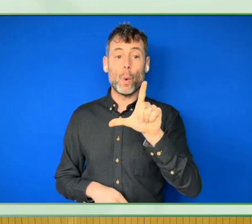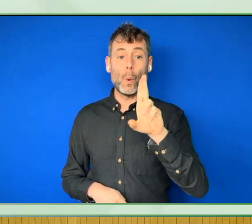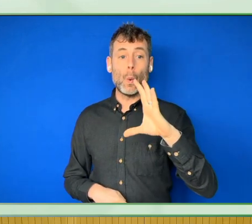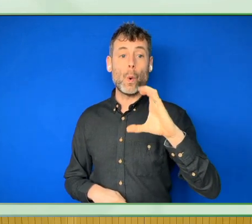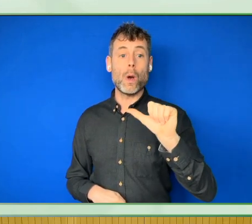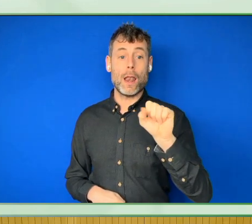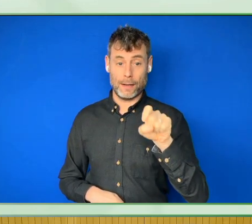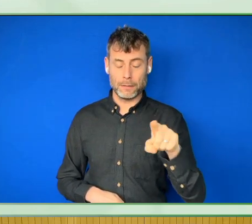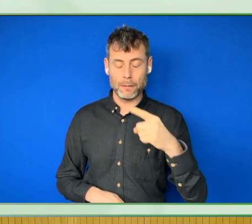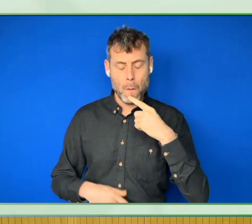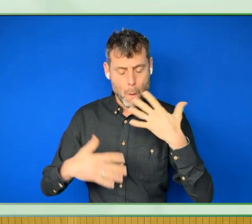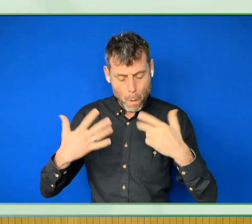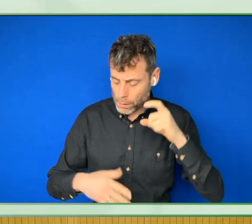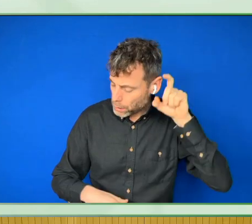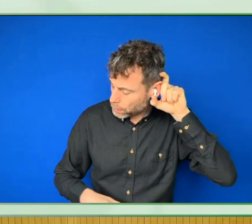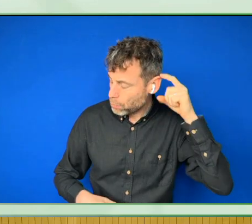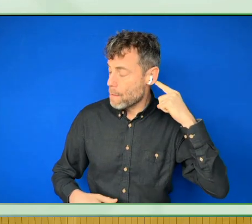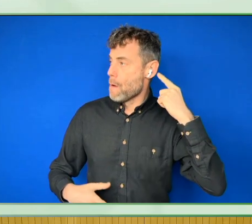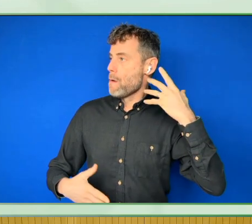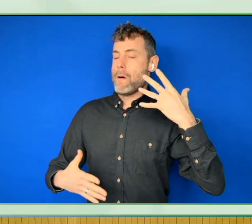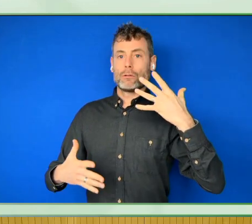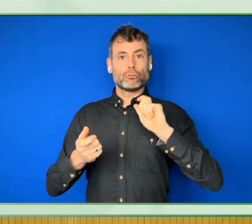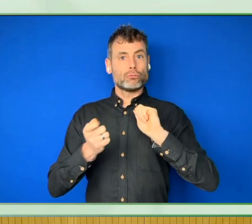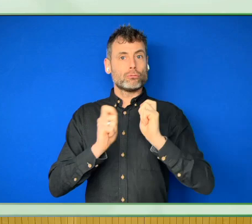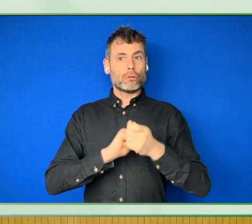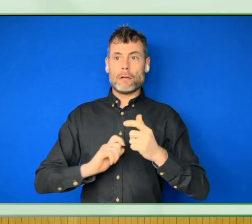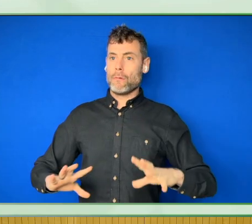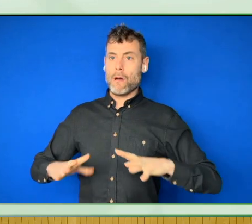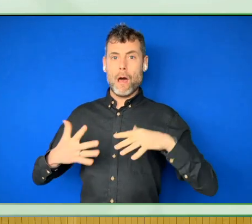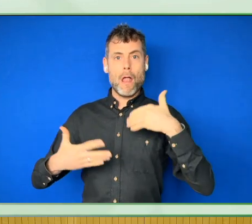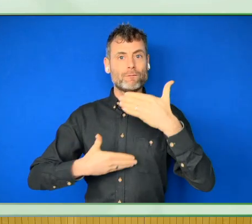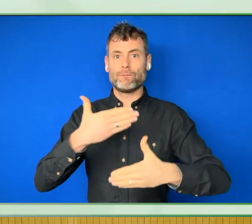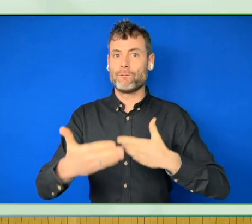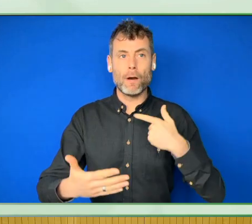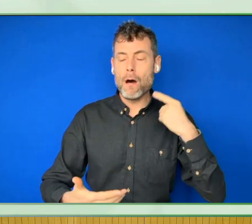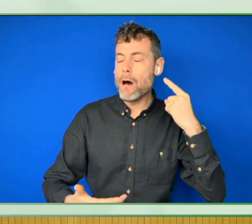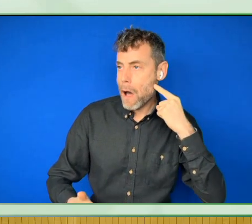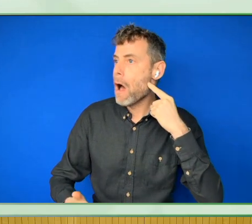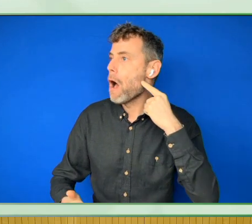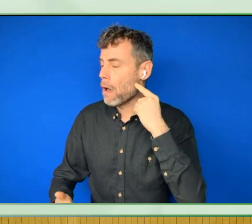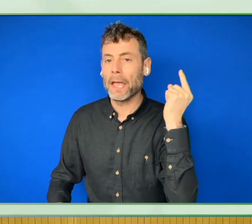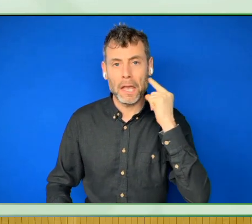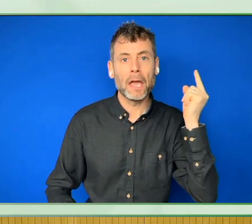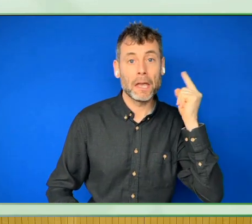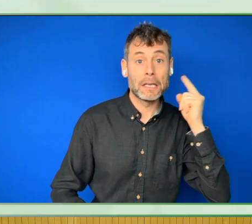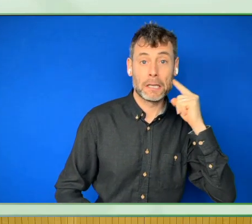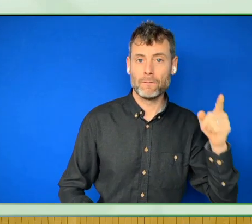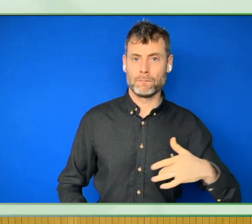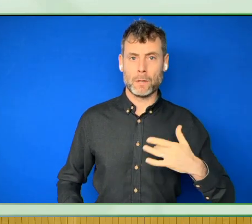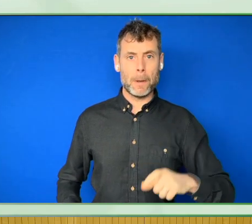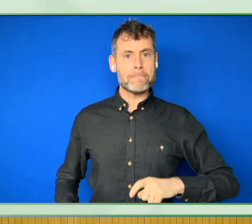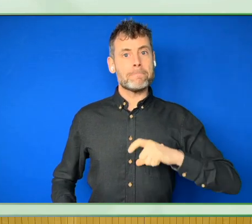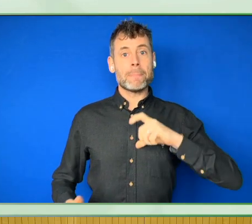able to learn everything I know today. This year, he started university. And in the first picture, we saw how we